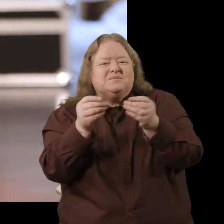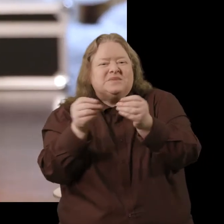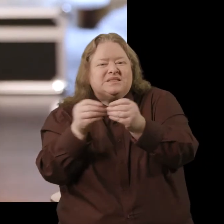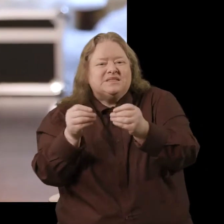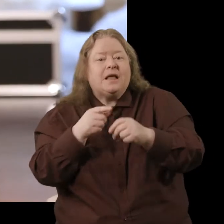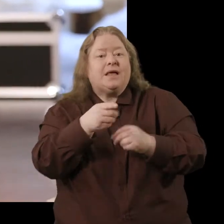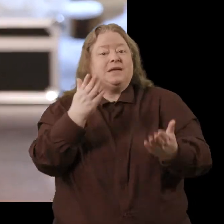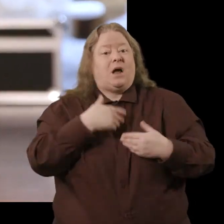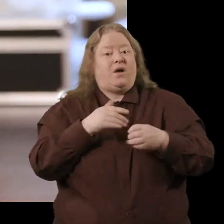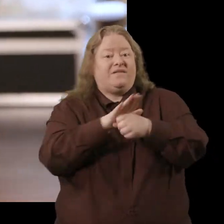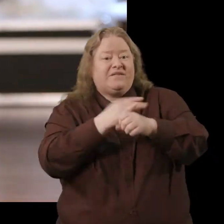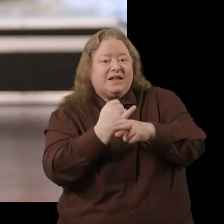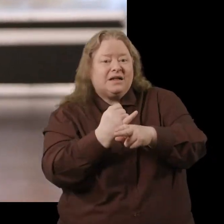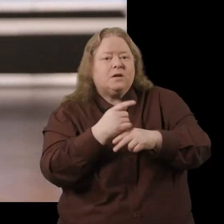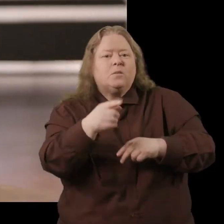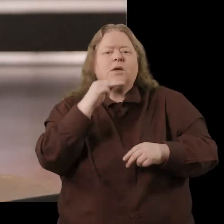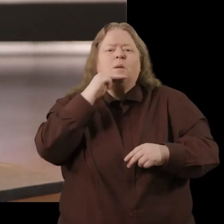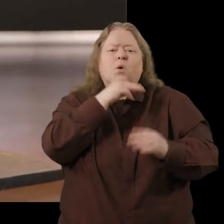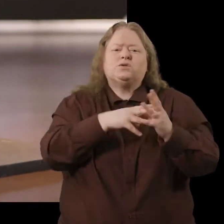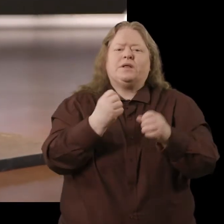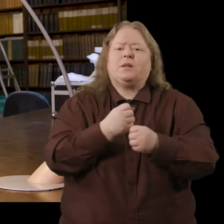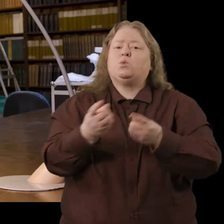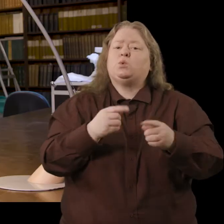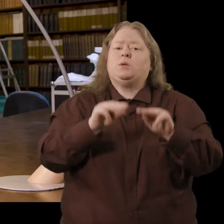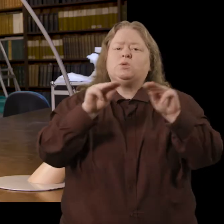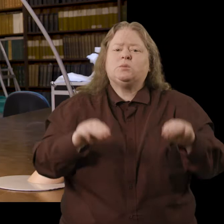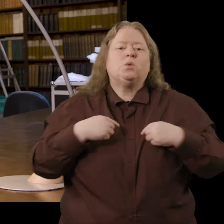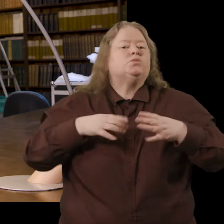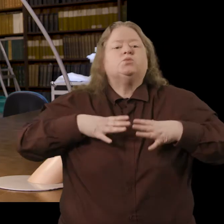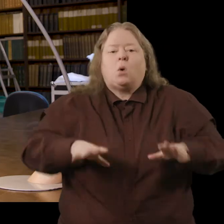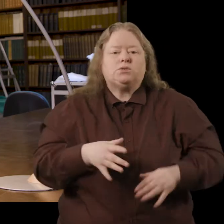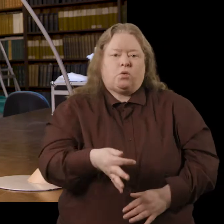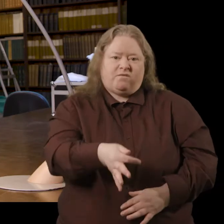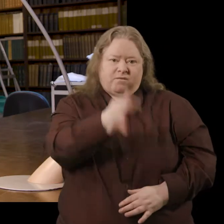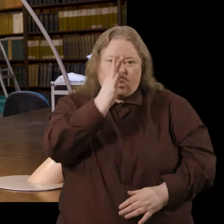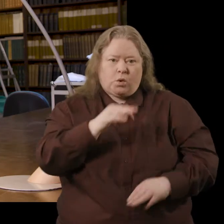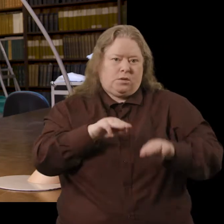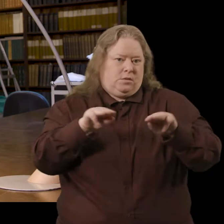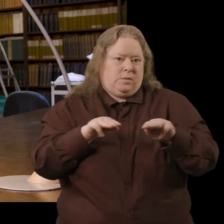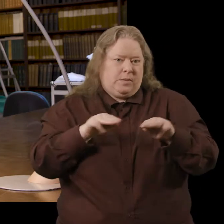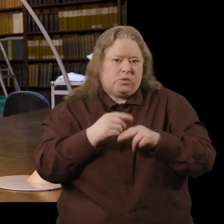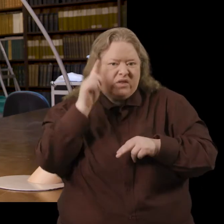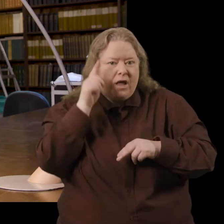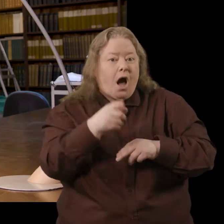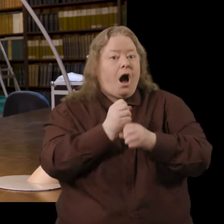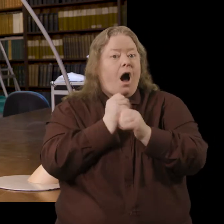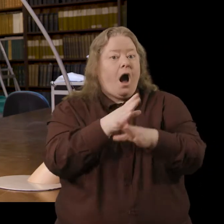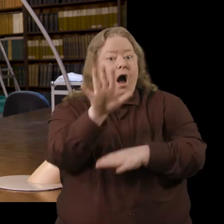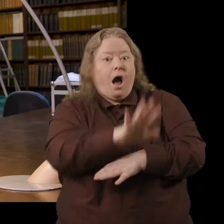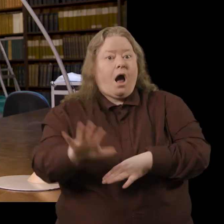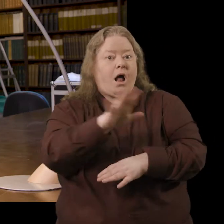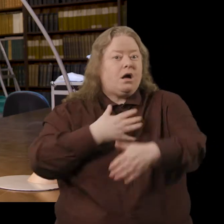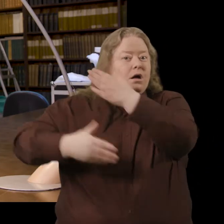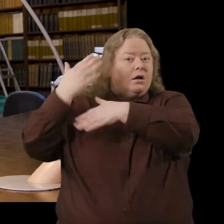how I filled it. But a very important thing that we do in museums is we don't want to fool the viewer into thinking that all of this is